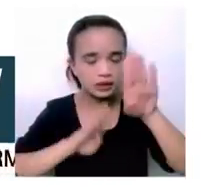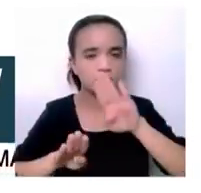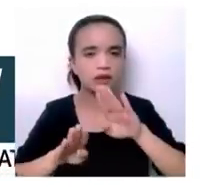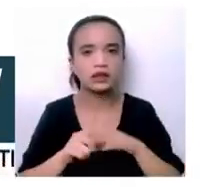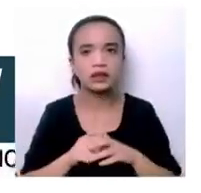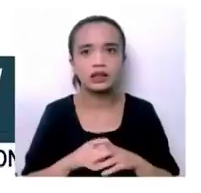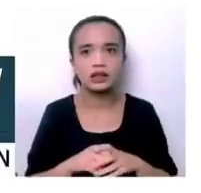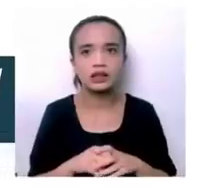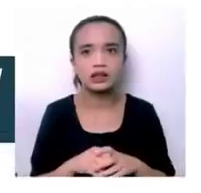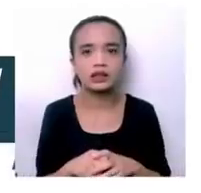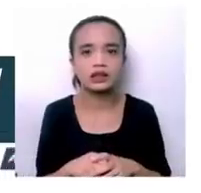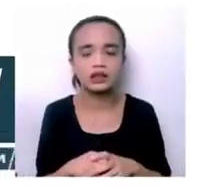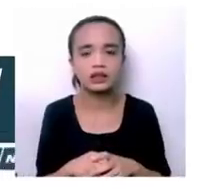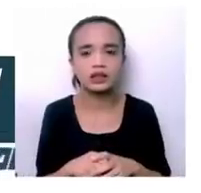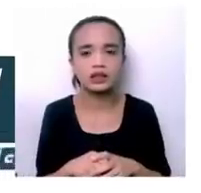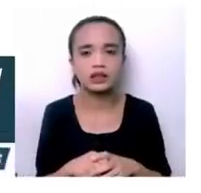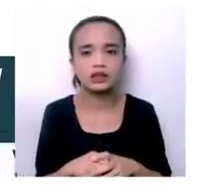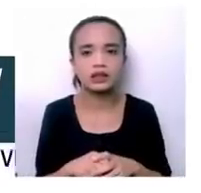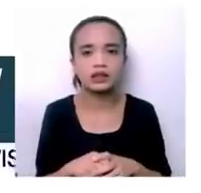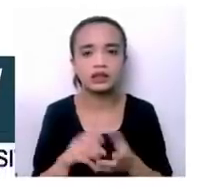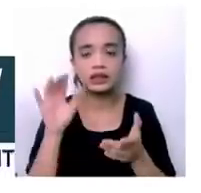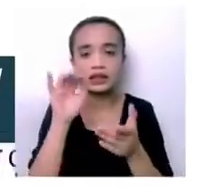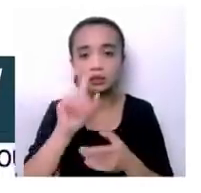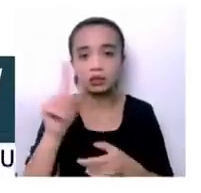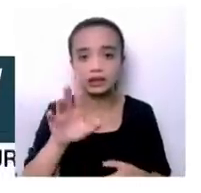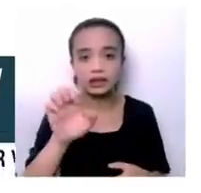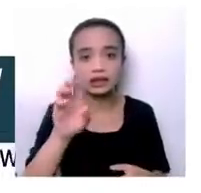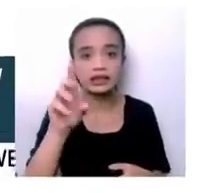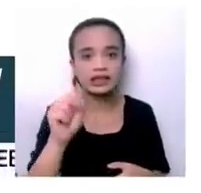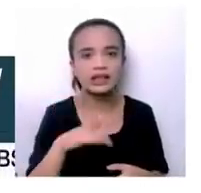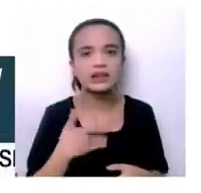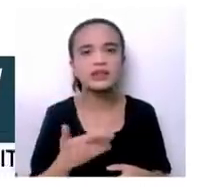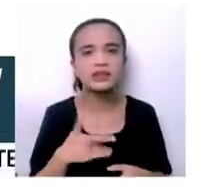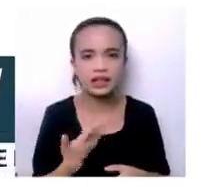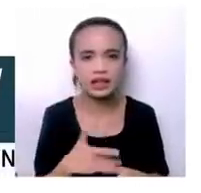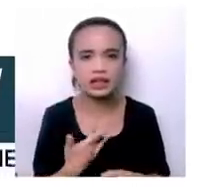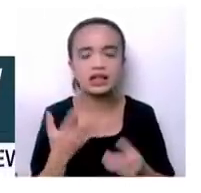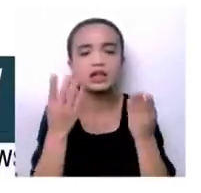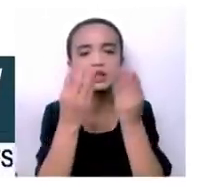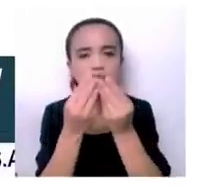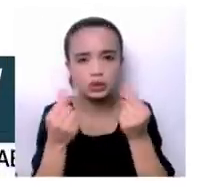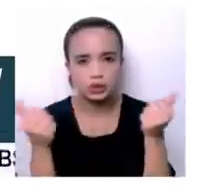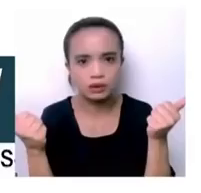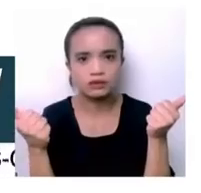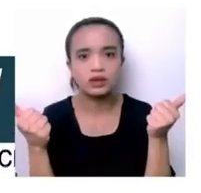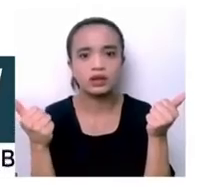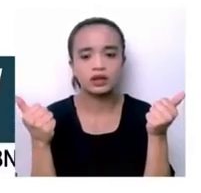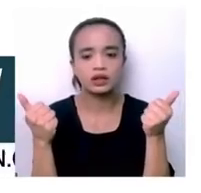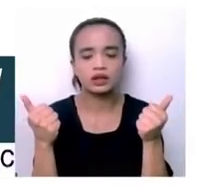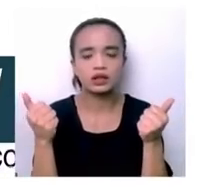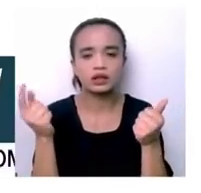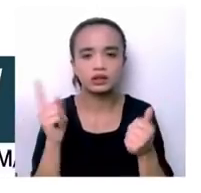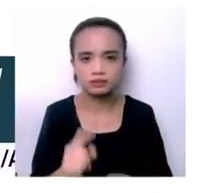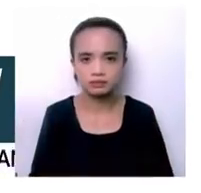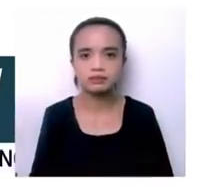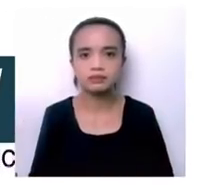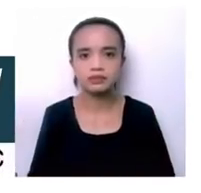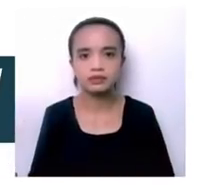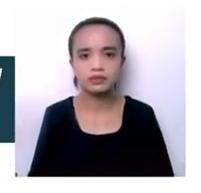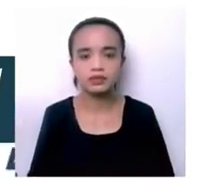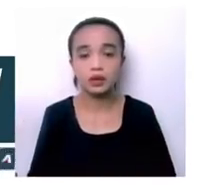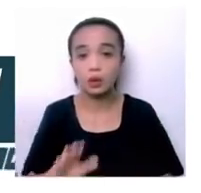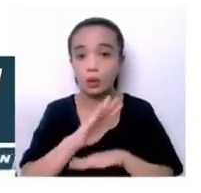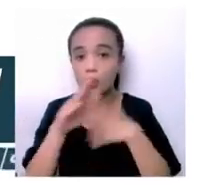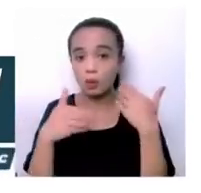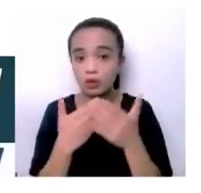of that EDSA, you know, we felt that EDSA will solve or democracy will solve were not solved. Although people and